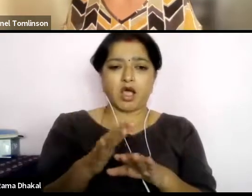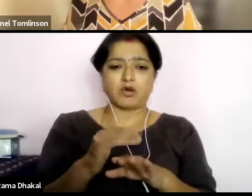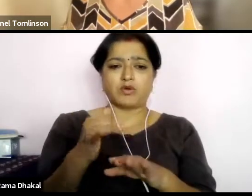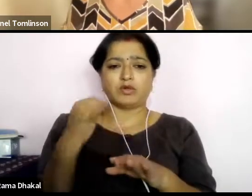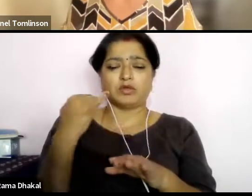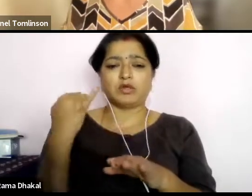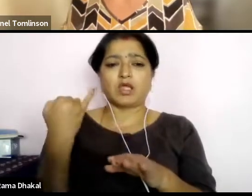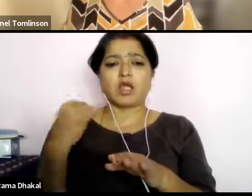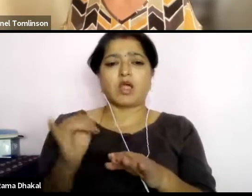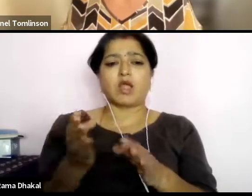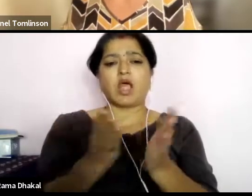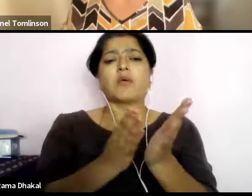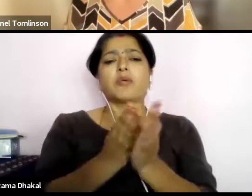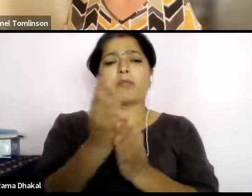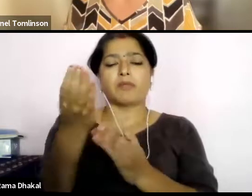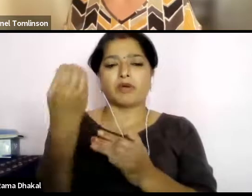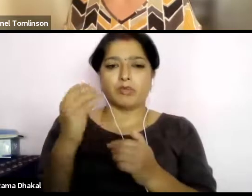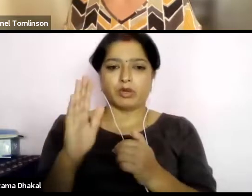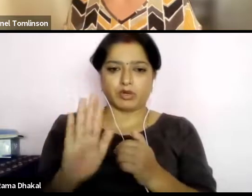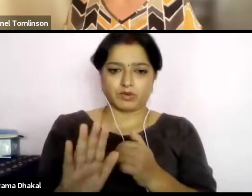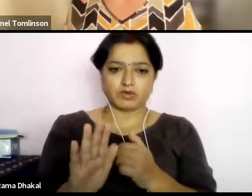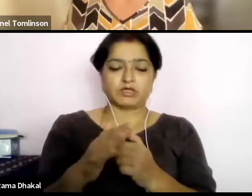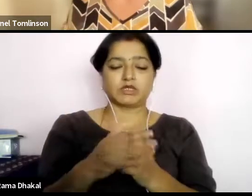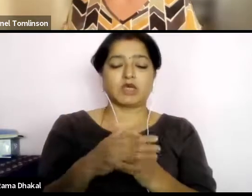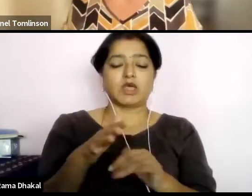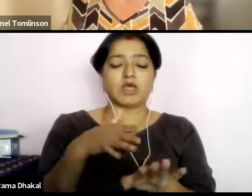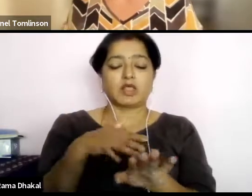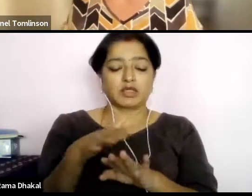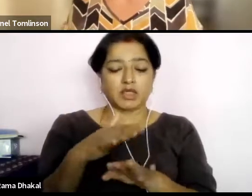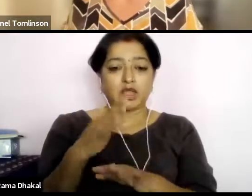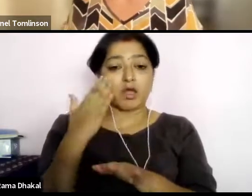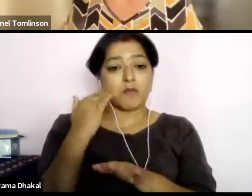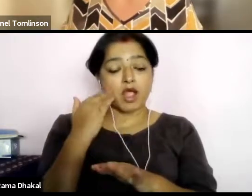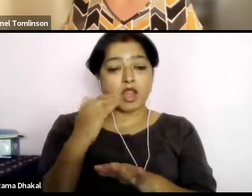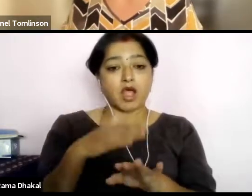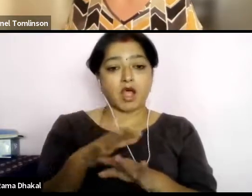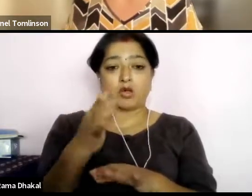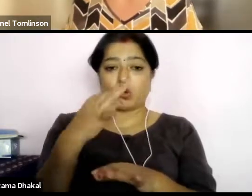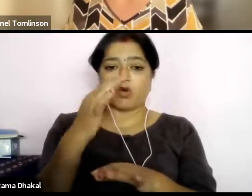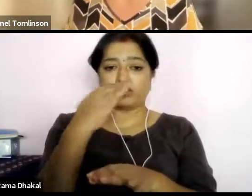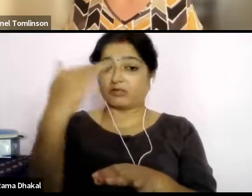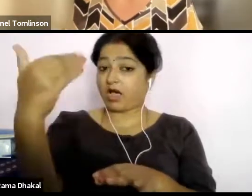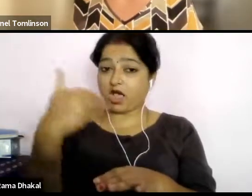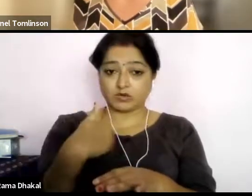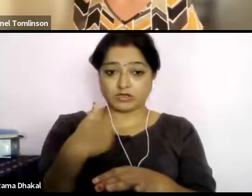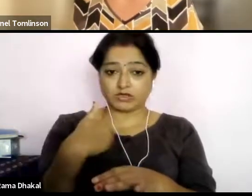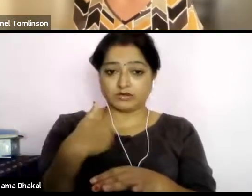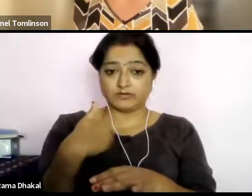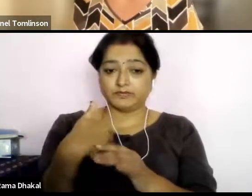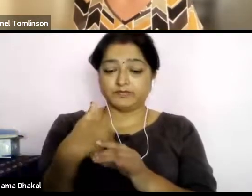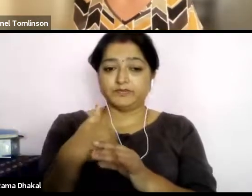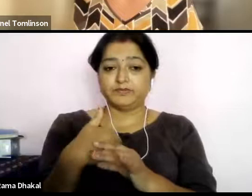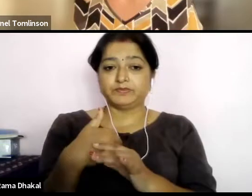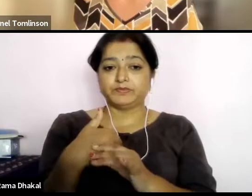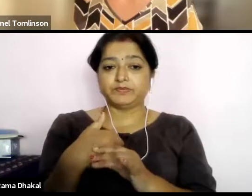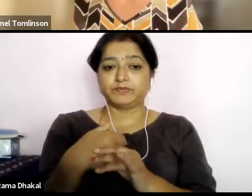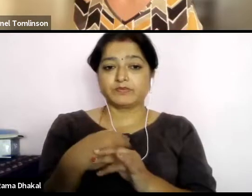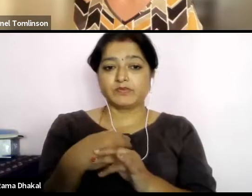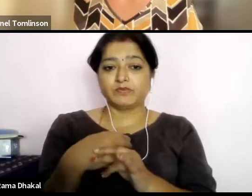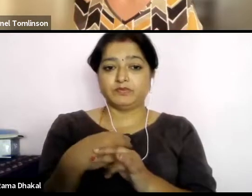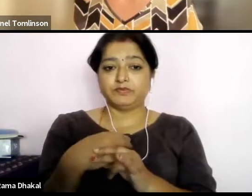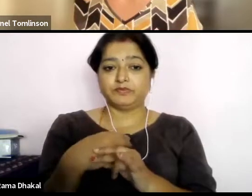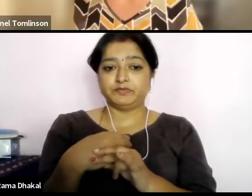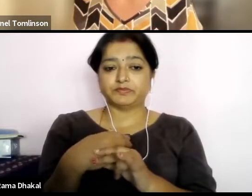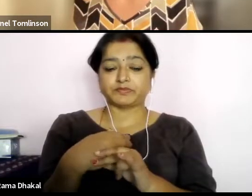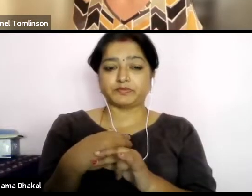lot of persons come to our office, and when you look at them, you can see that they are going to